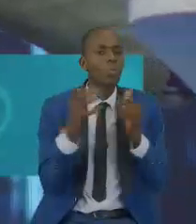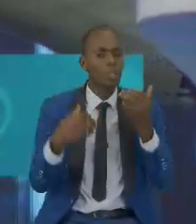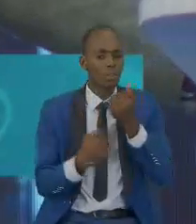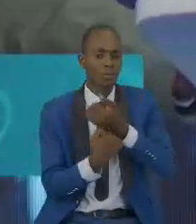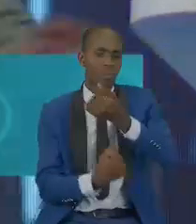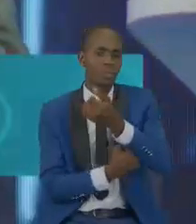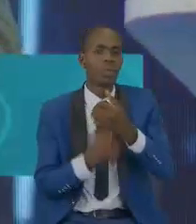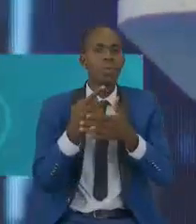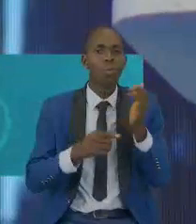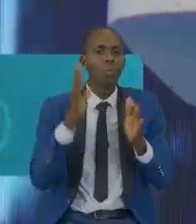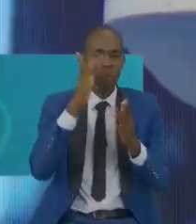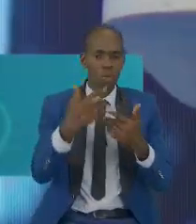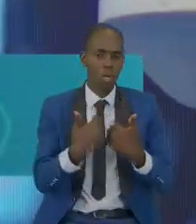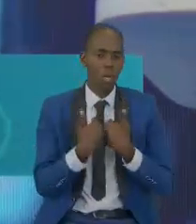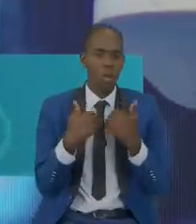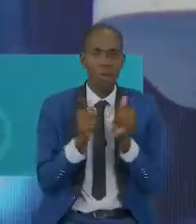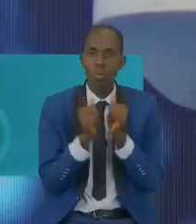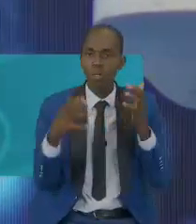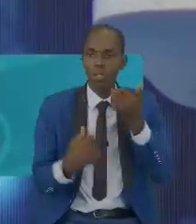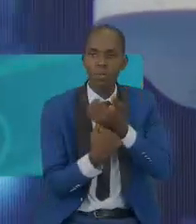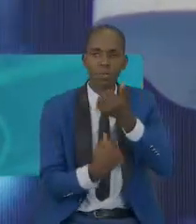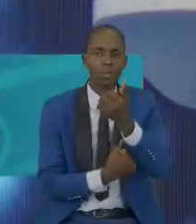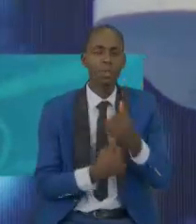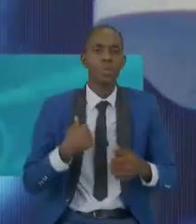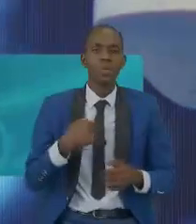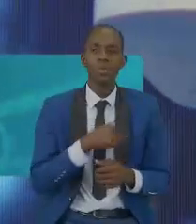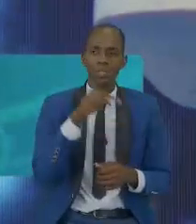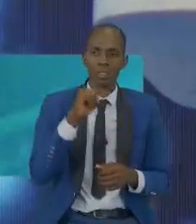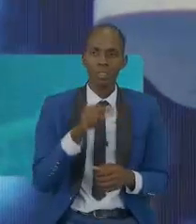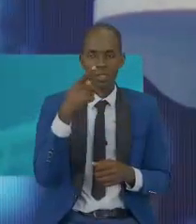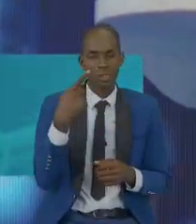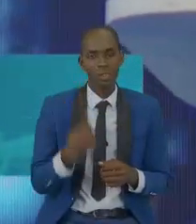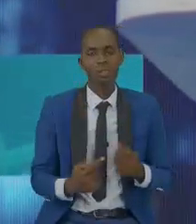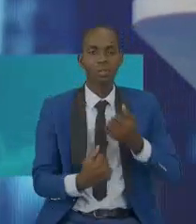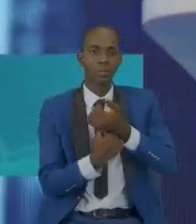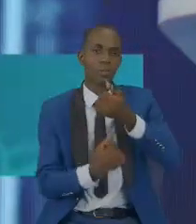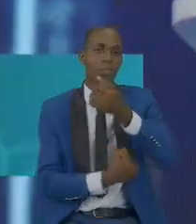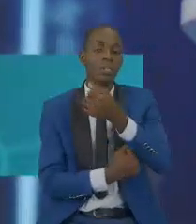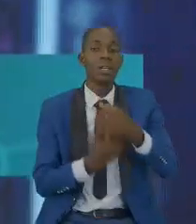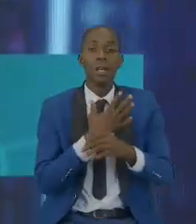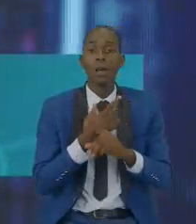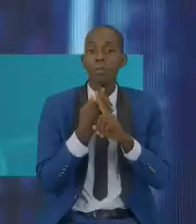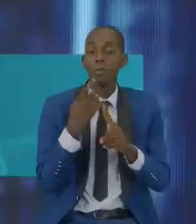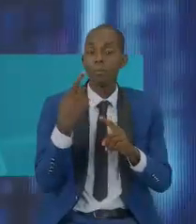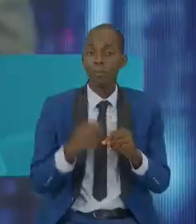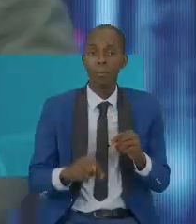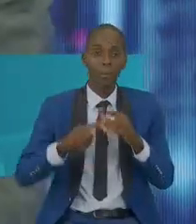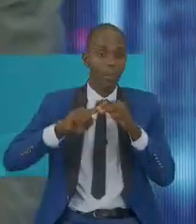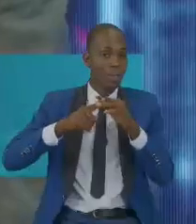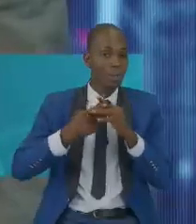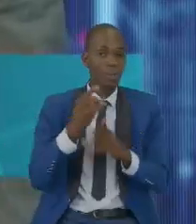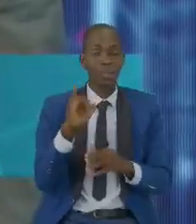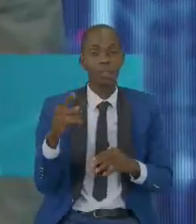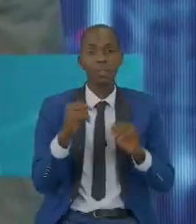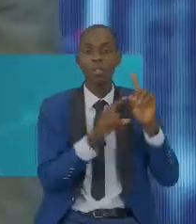have without foundation? We need the foundation. And from the very beginning, the Lord